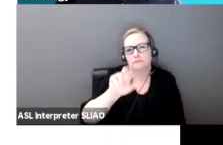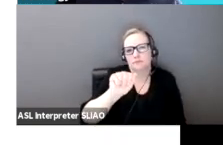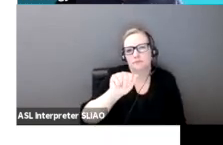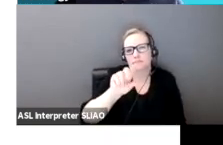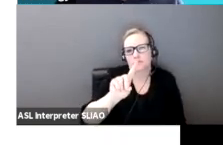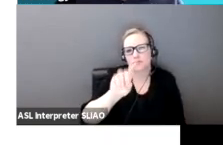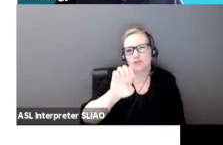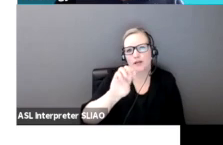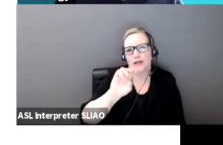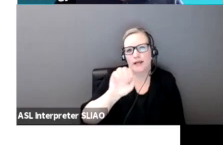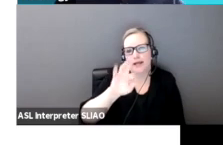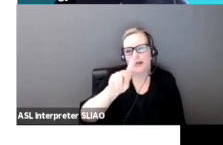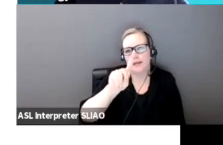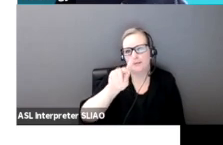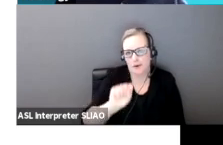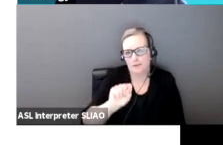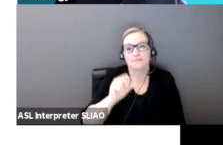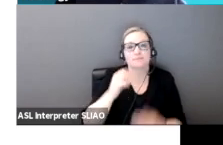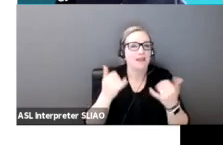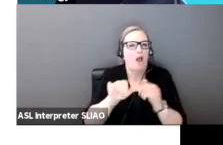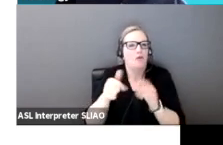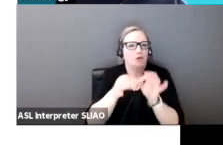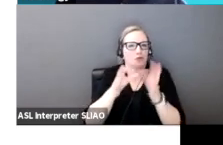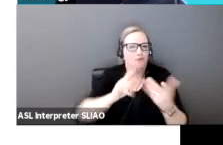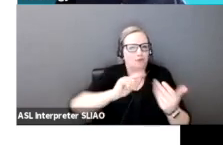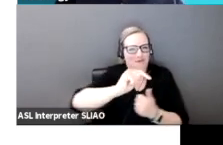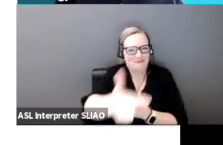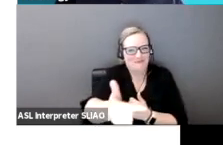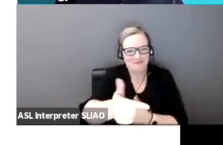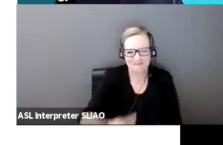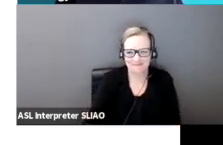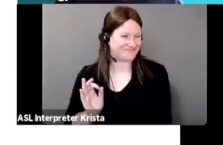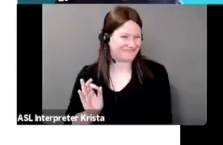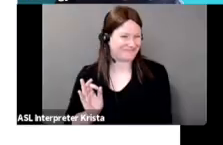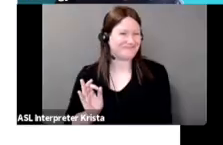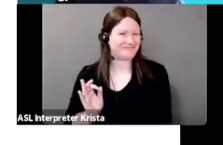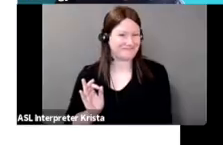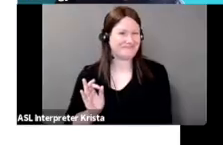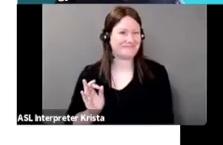questions, I'm going to ask that we save those for the chat at the end, please.